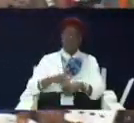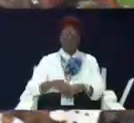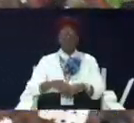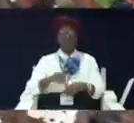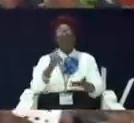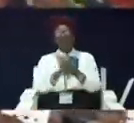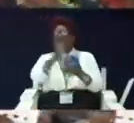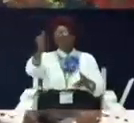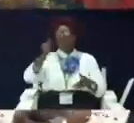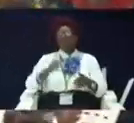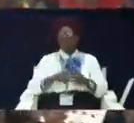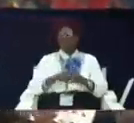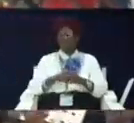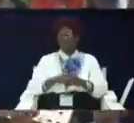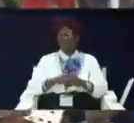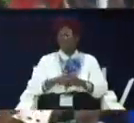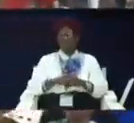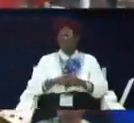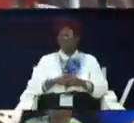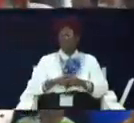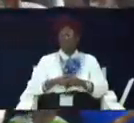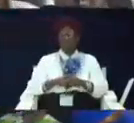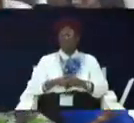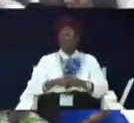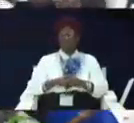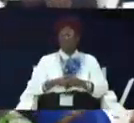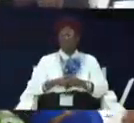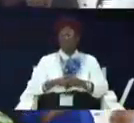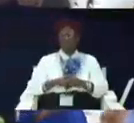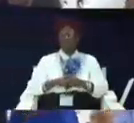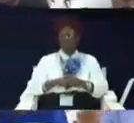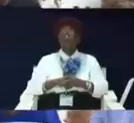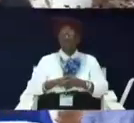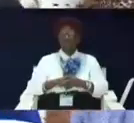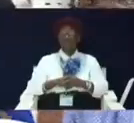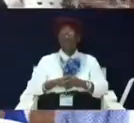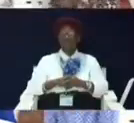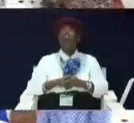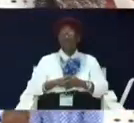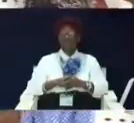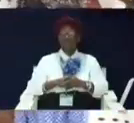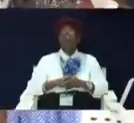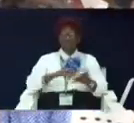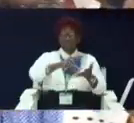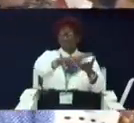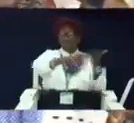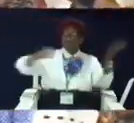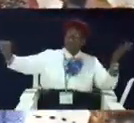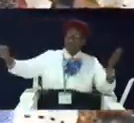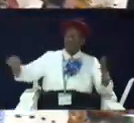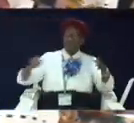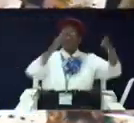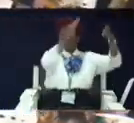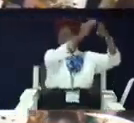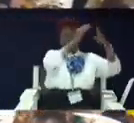Wipe gbogbo gbedeke tin be lona re lati mu kuro.